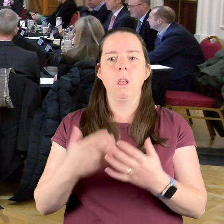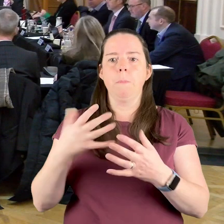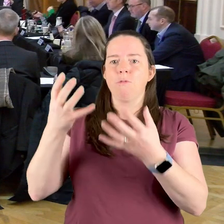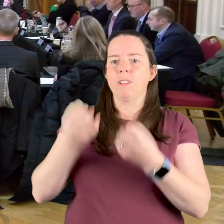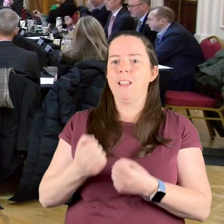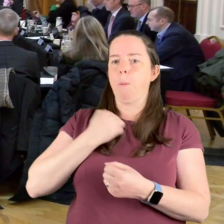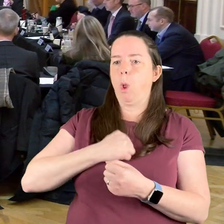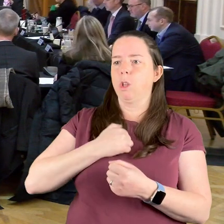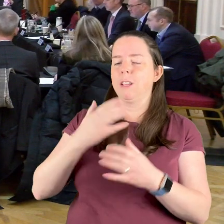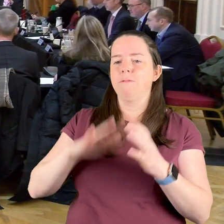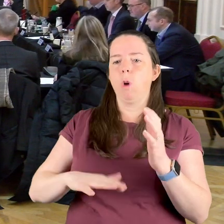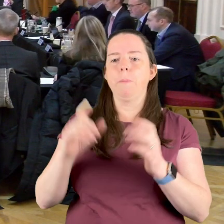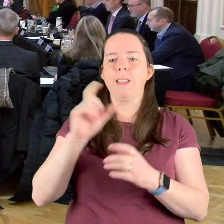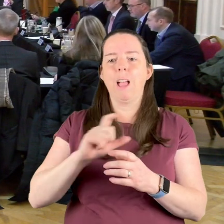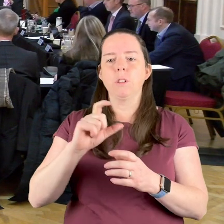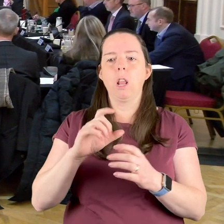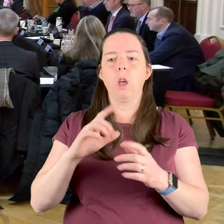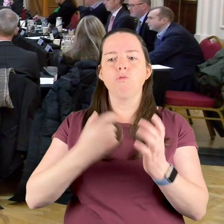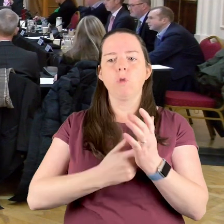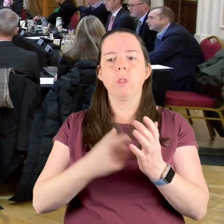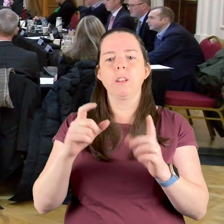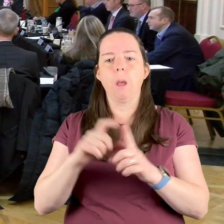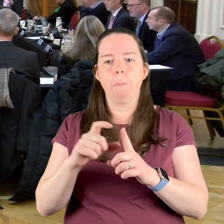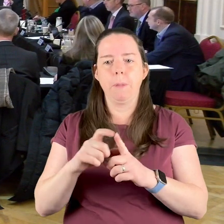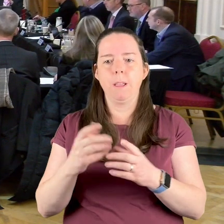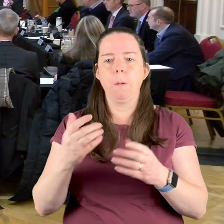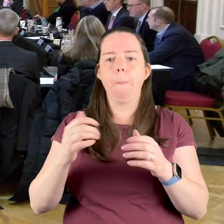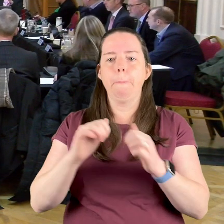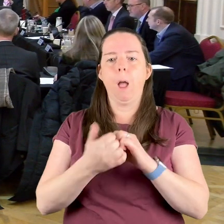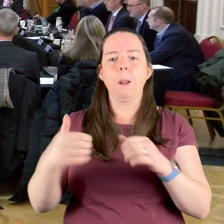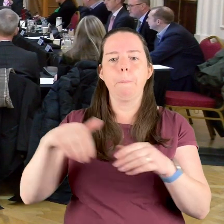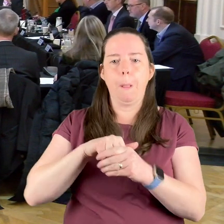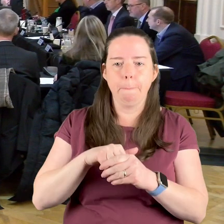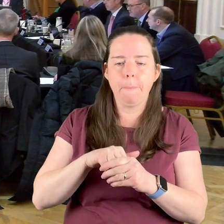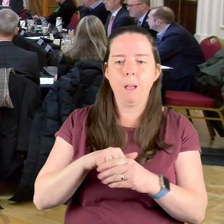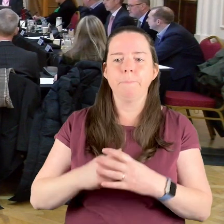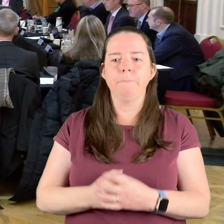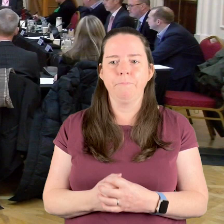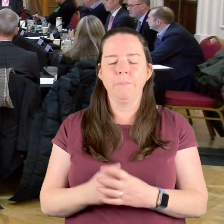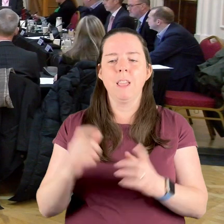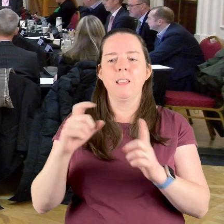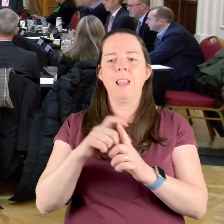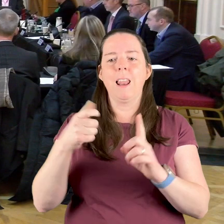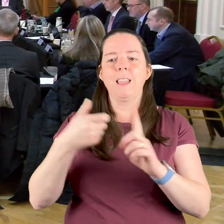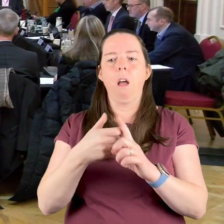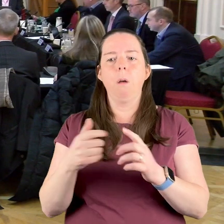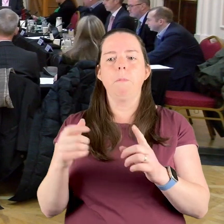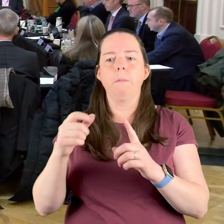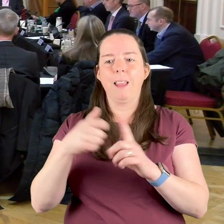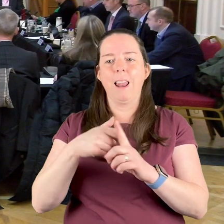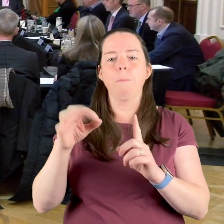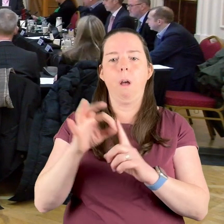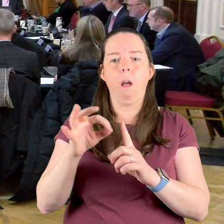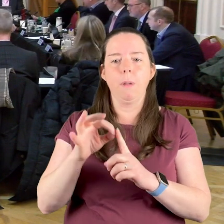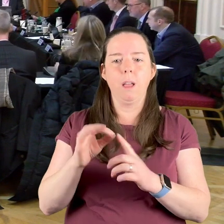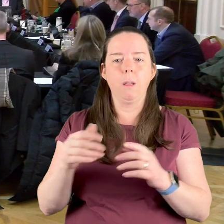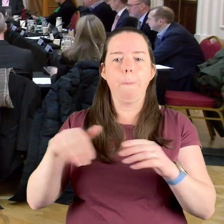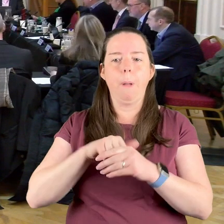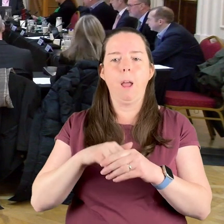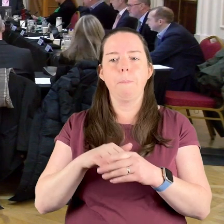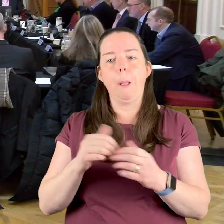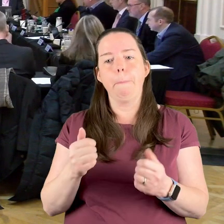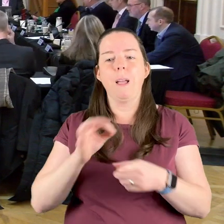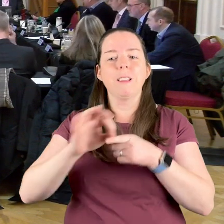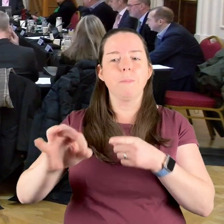We've received apologies from Councillor Ruth Dombey, Partner Member, Local Authorities, London Borough of Sutton, and Dame Callie